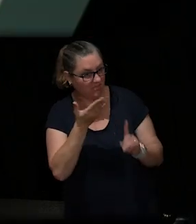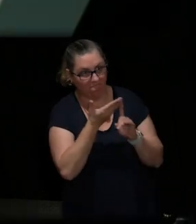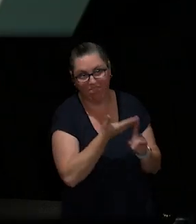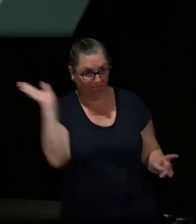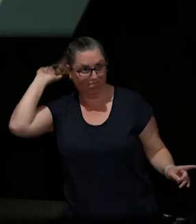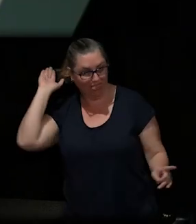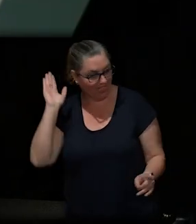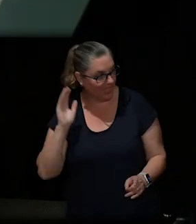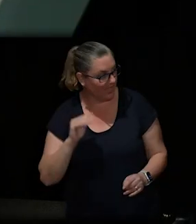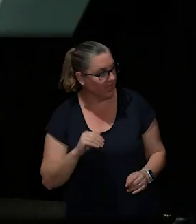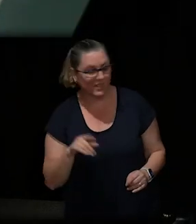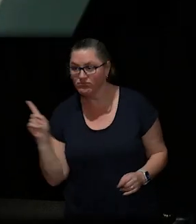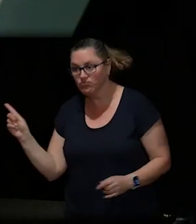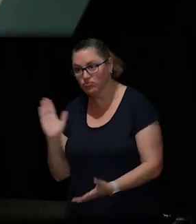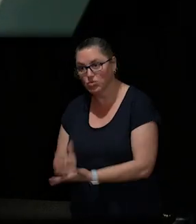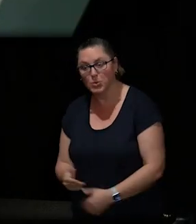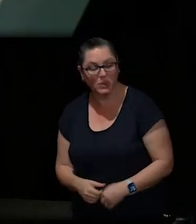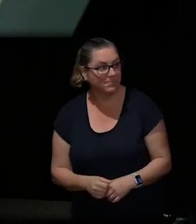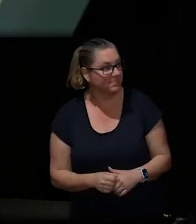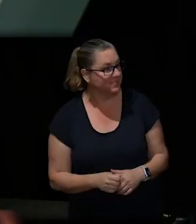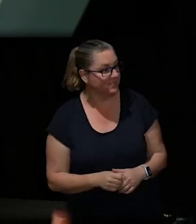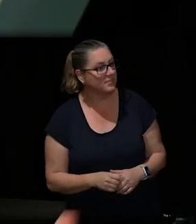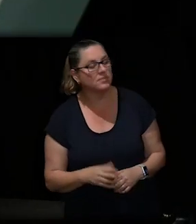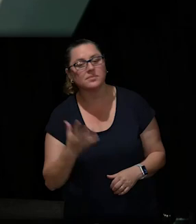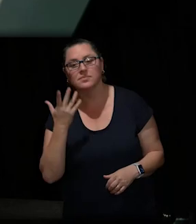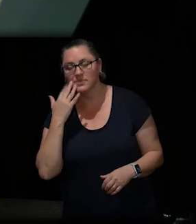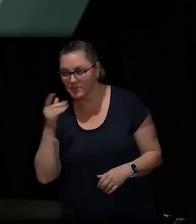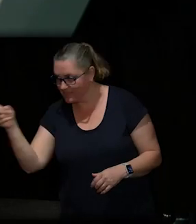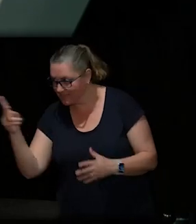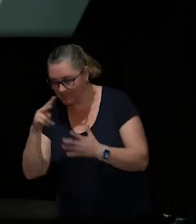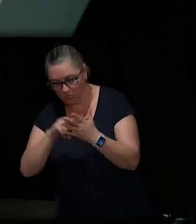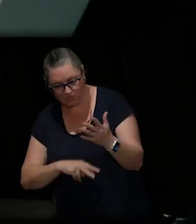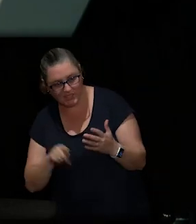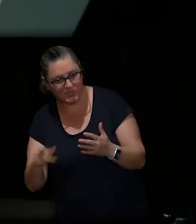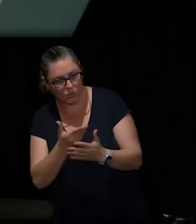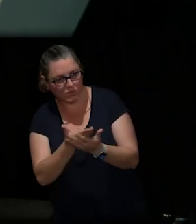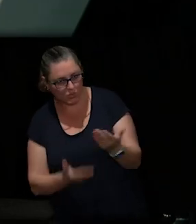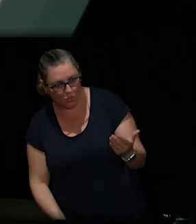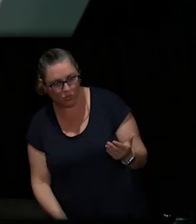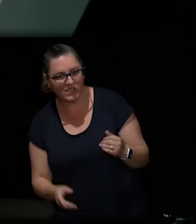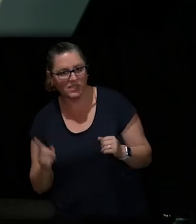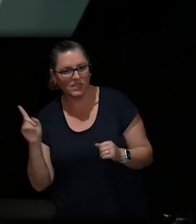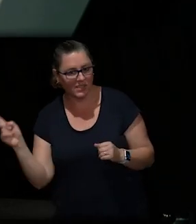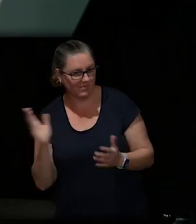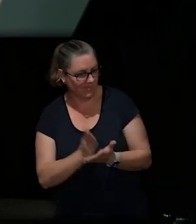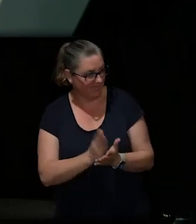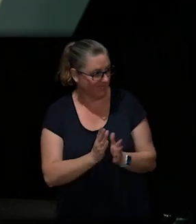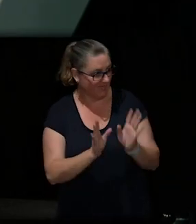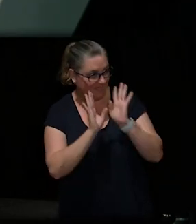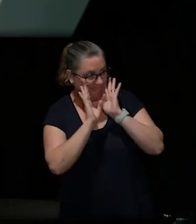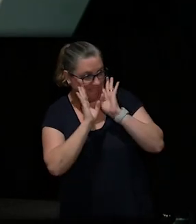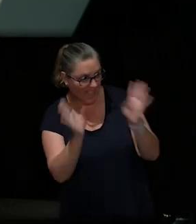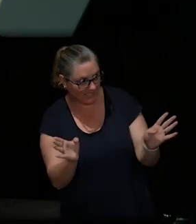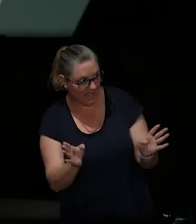It is. When I read your story, and it's fantastic. You're doing that and in on the